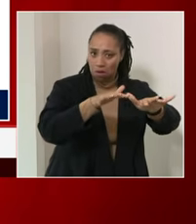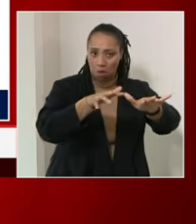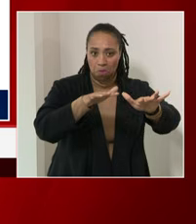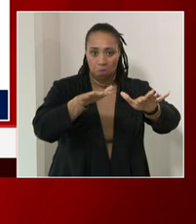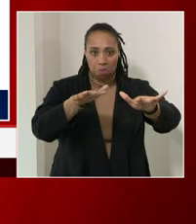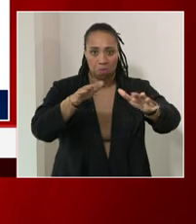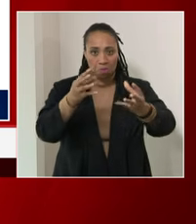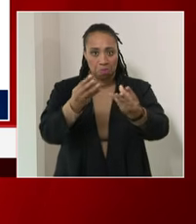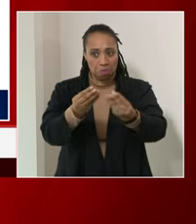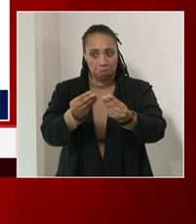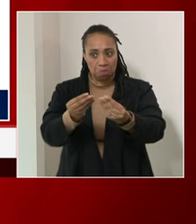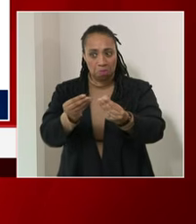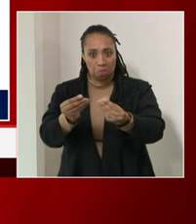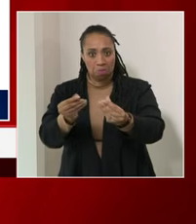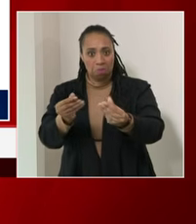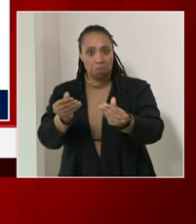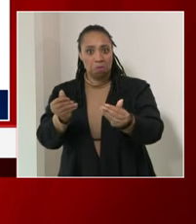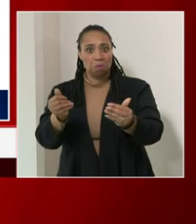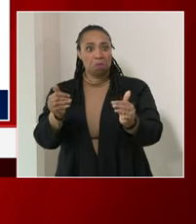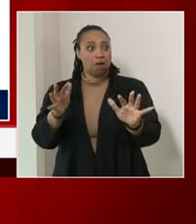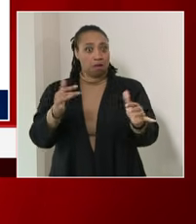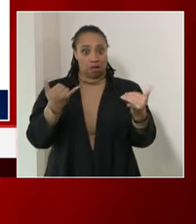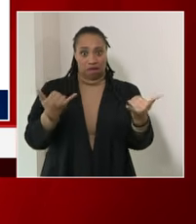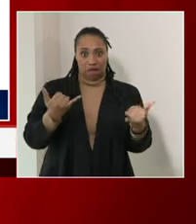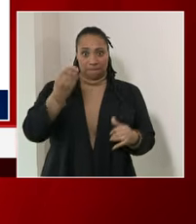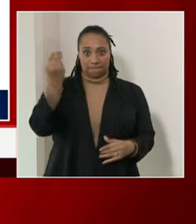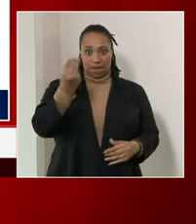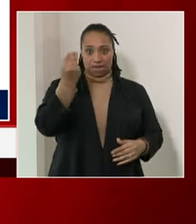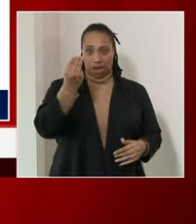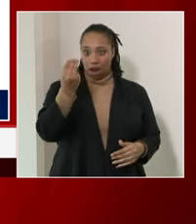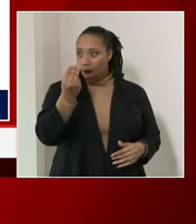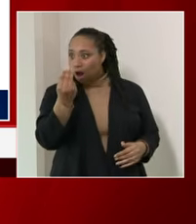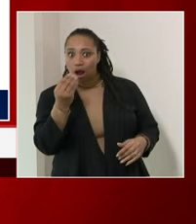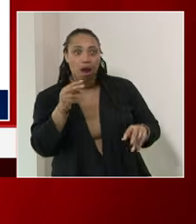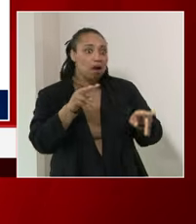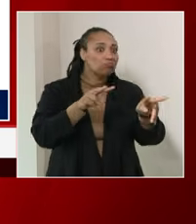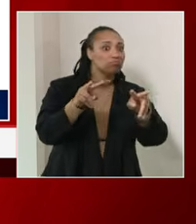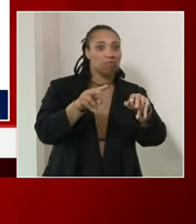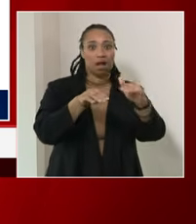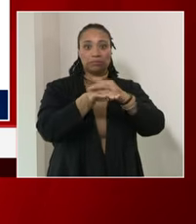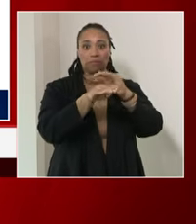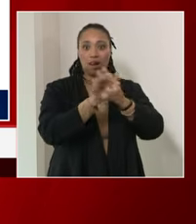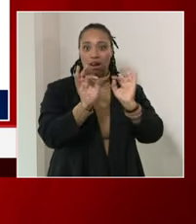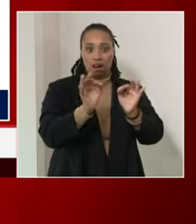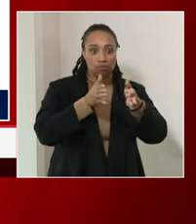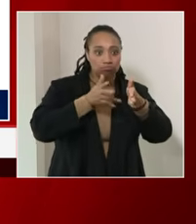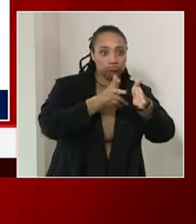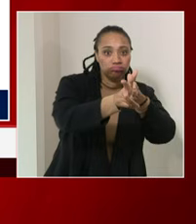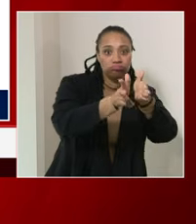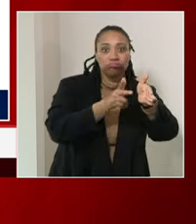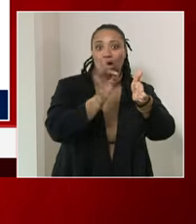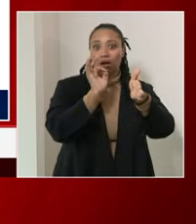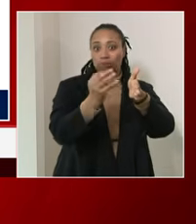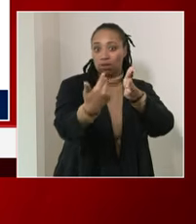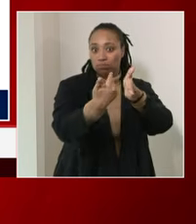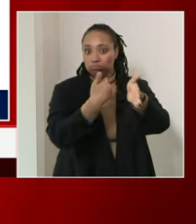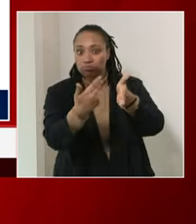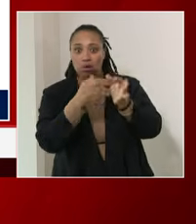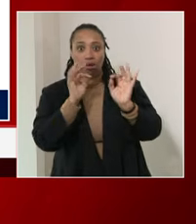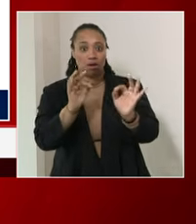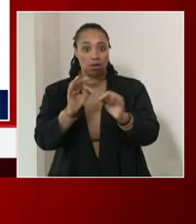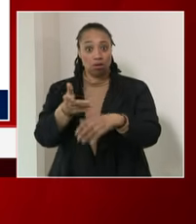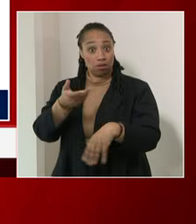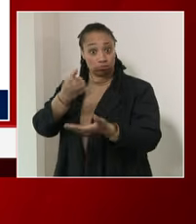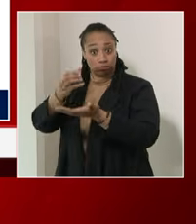trash and recycling collections are now accessible by crews. That doesn't necessarily mean that the trucks will be going into the alleys. This